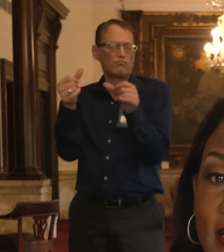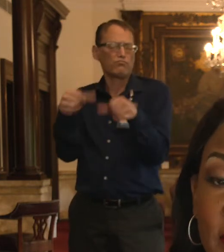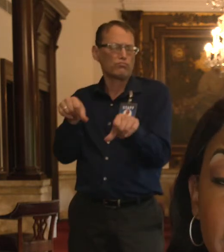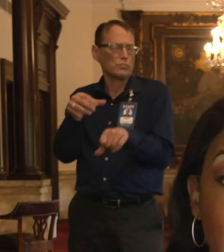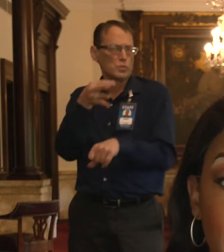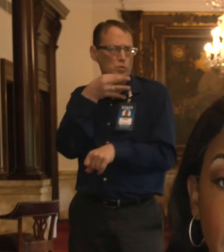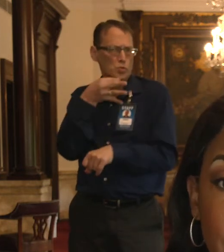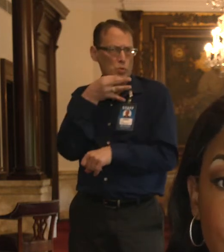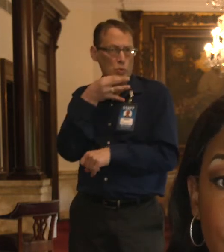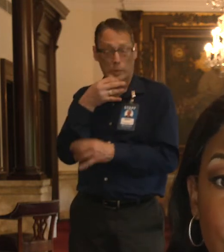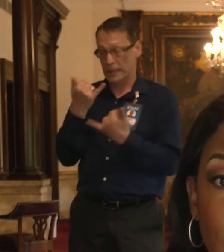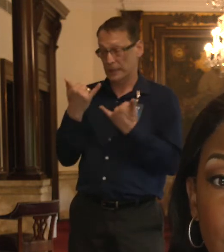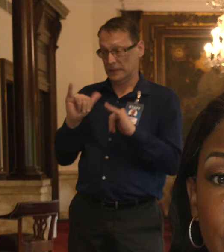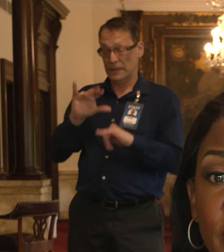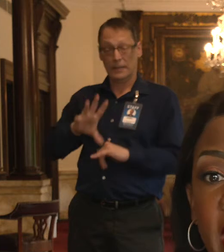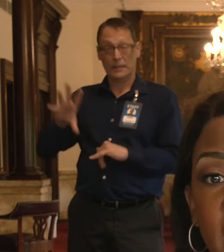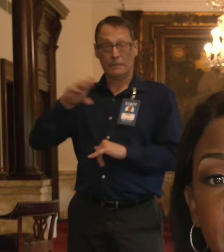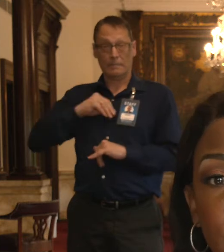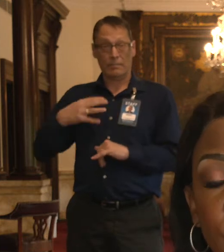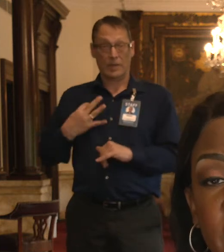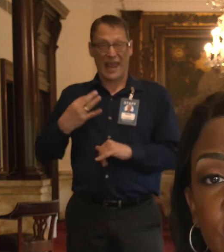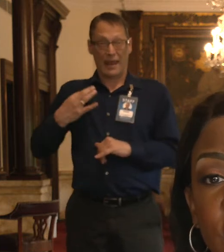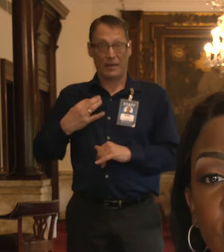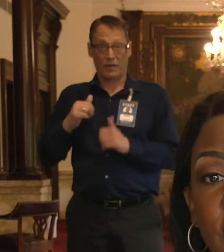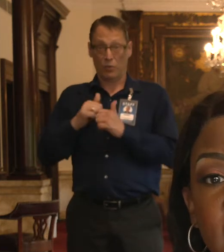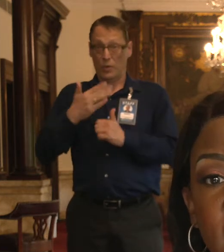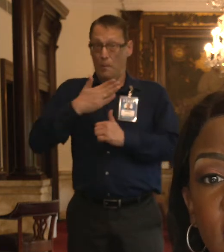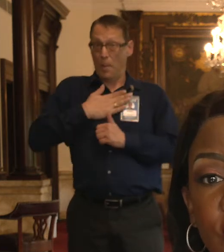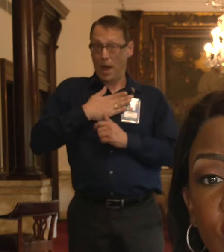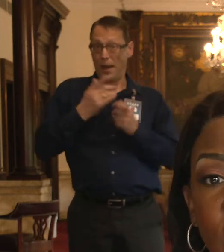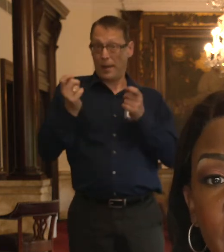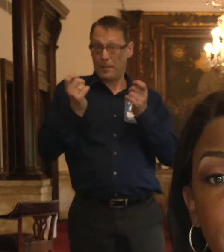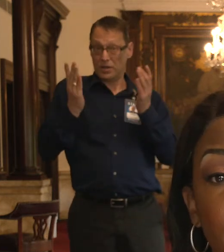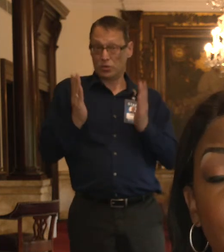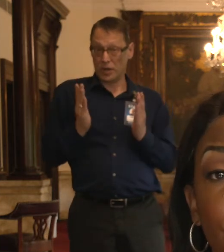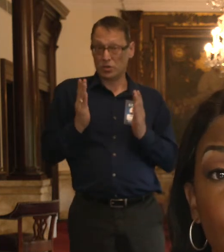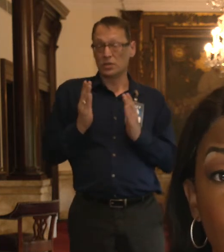still accepting applications for jobs with my administration, so visit